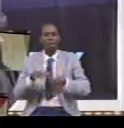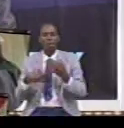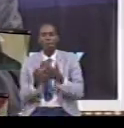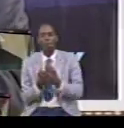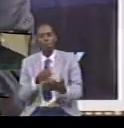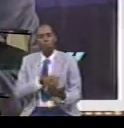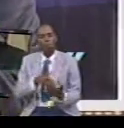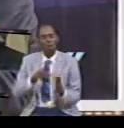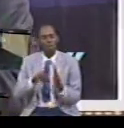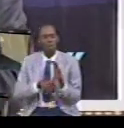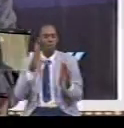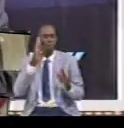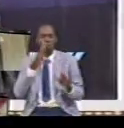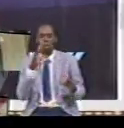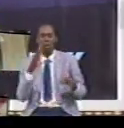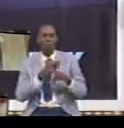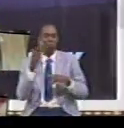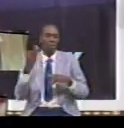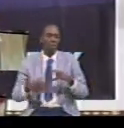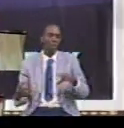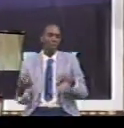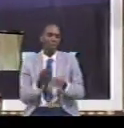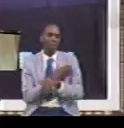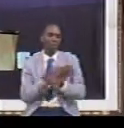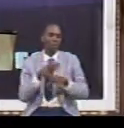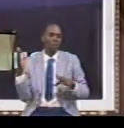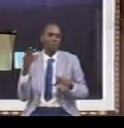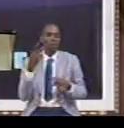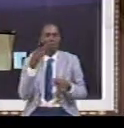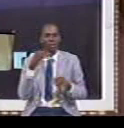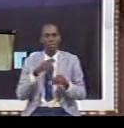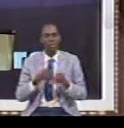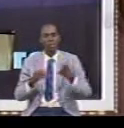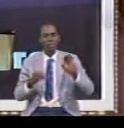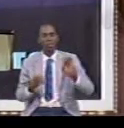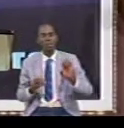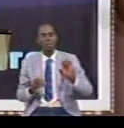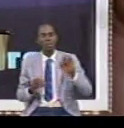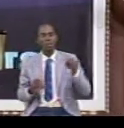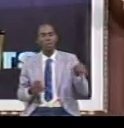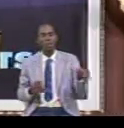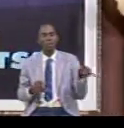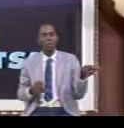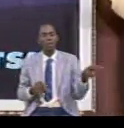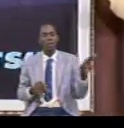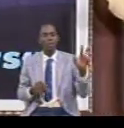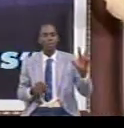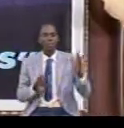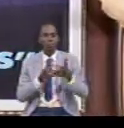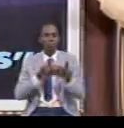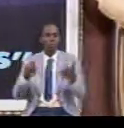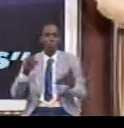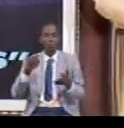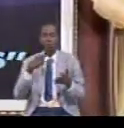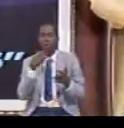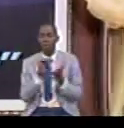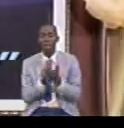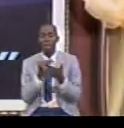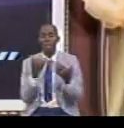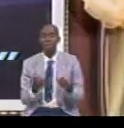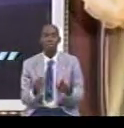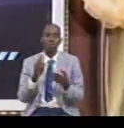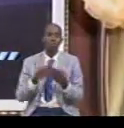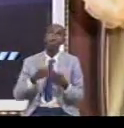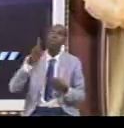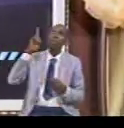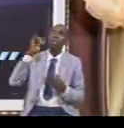everything will be totally taken away. We're looking at Ephesians chapter 3, and I'm reading from verse 20. It says, now